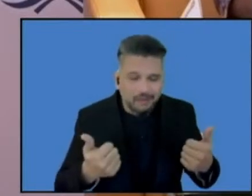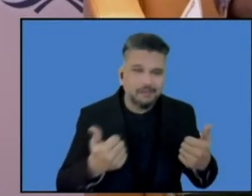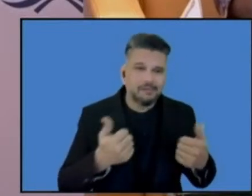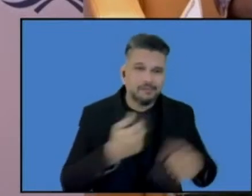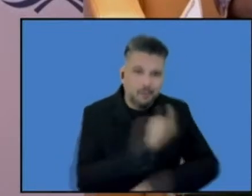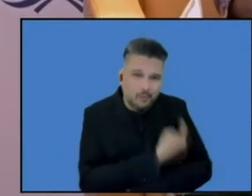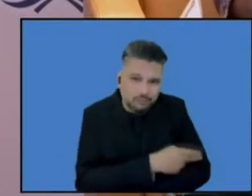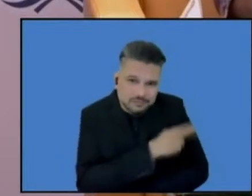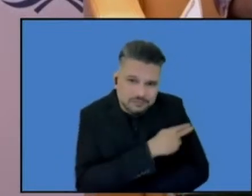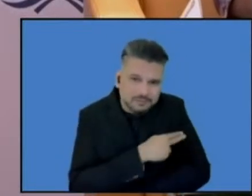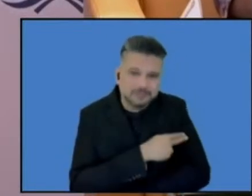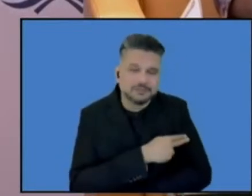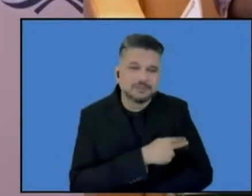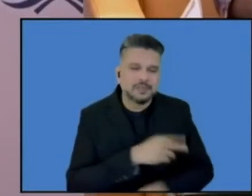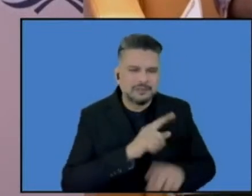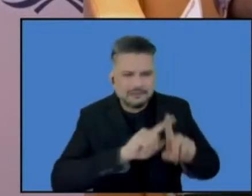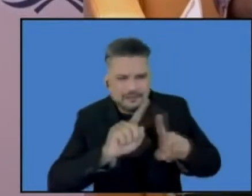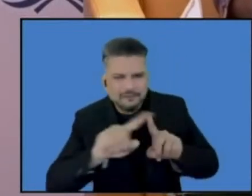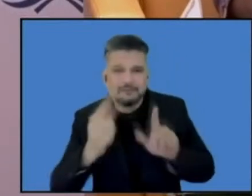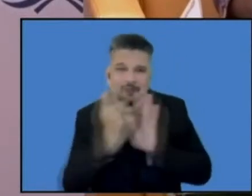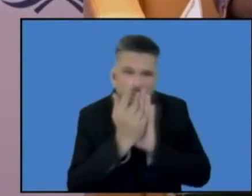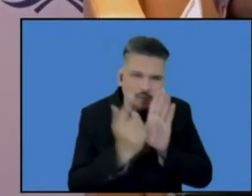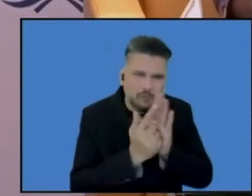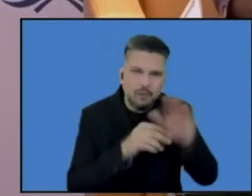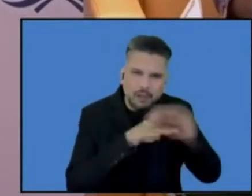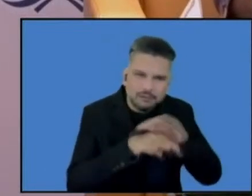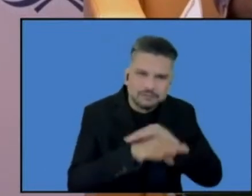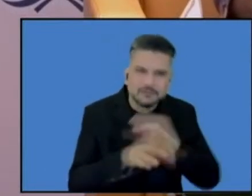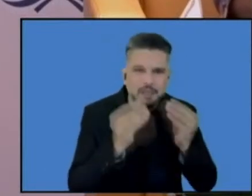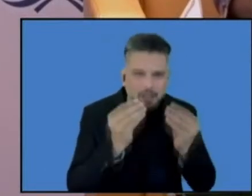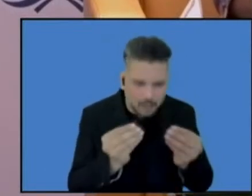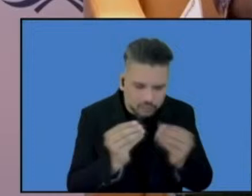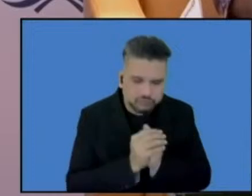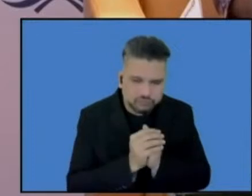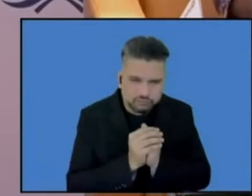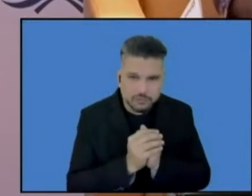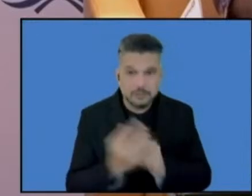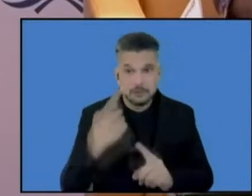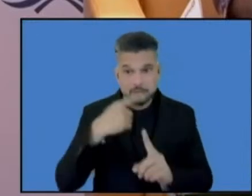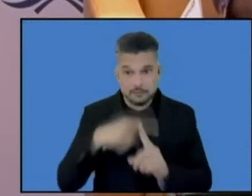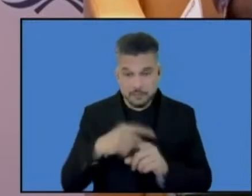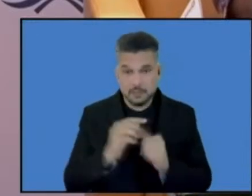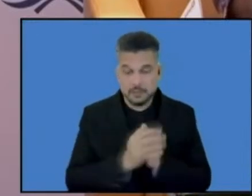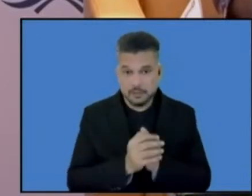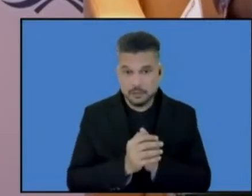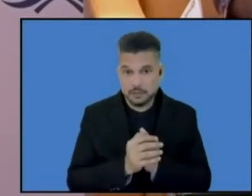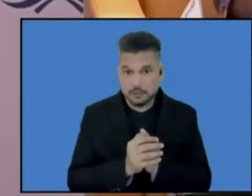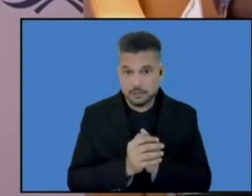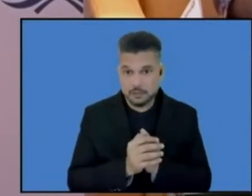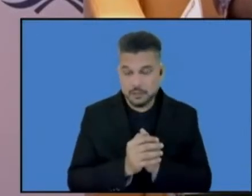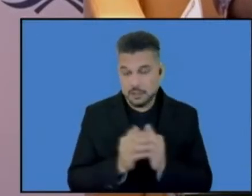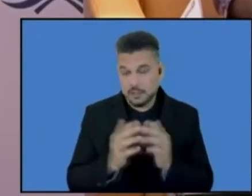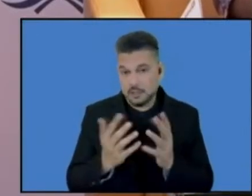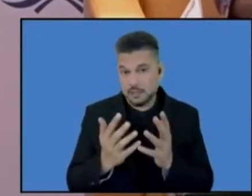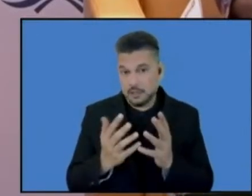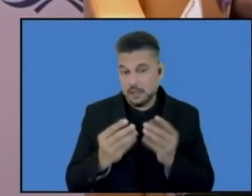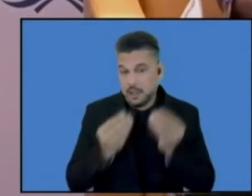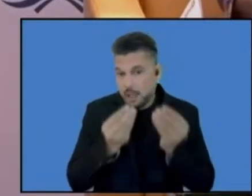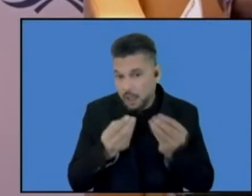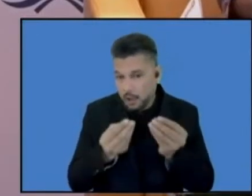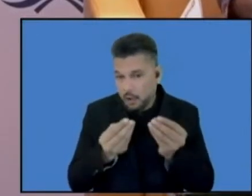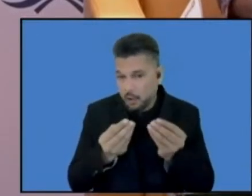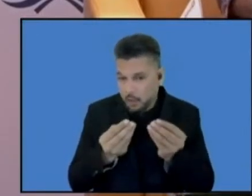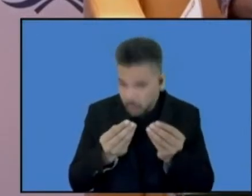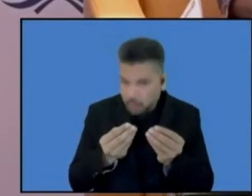and legal assistance. Secondly, inclusive policies that recognize the rights of migrants in labor markets and